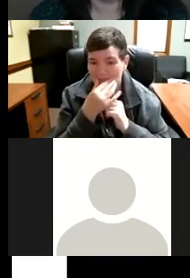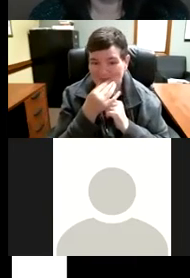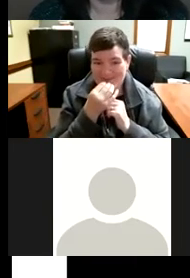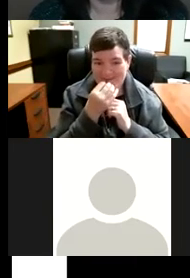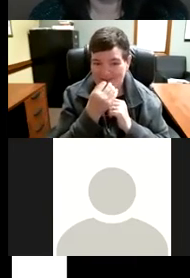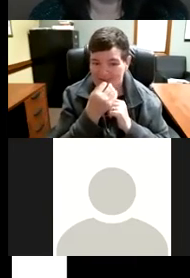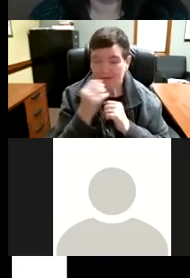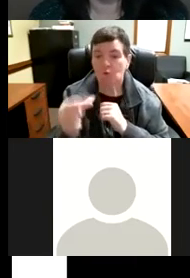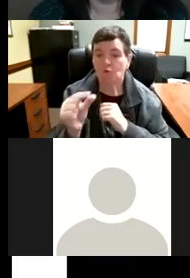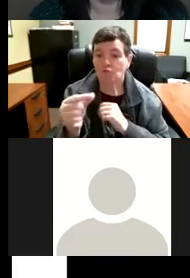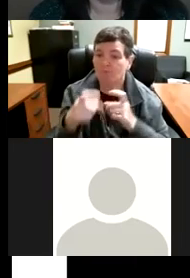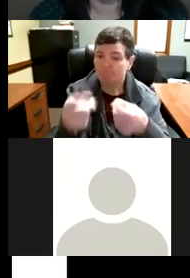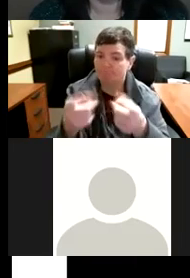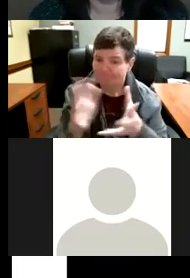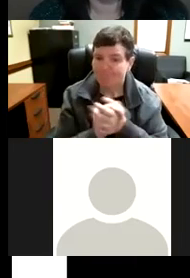Here's green.